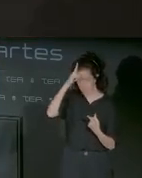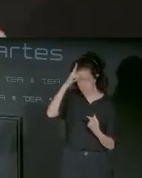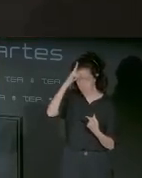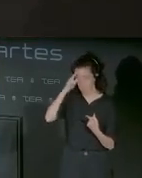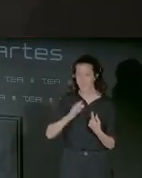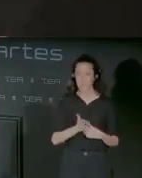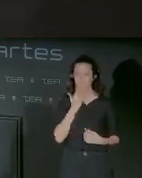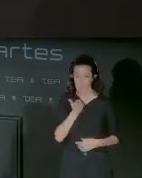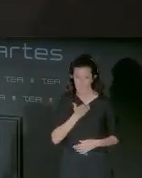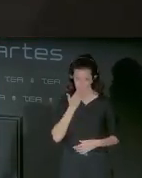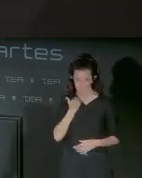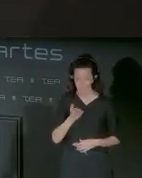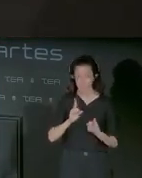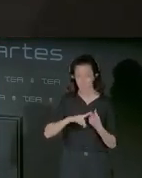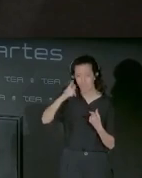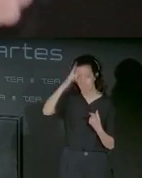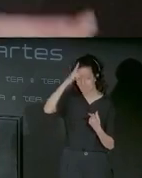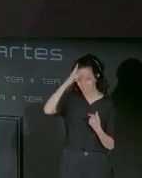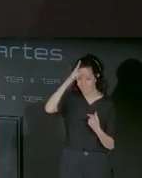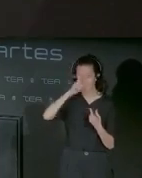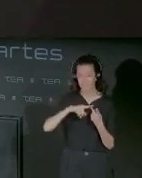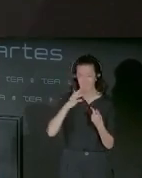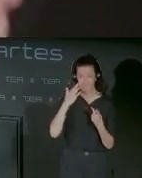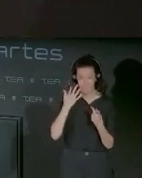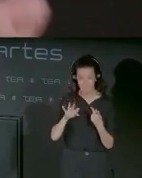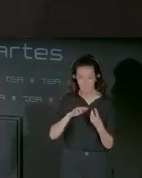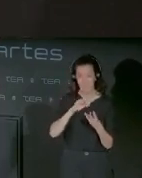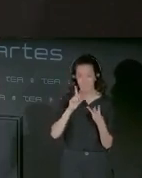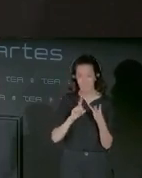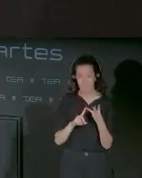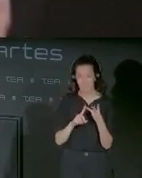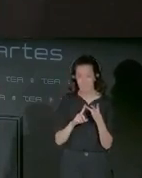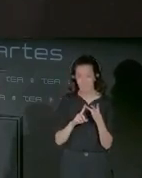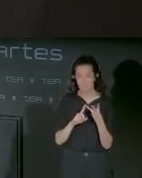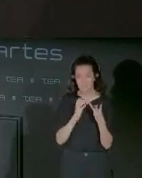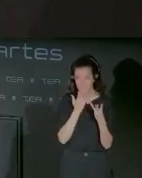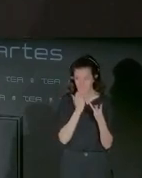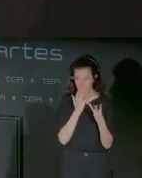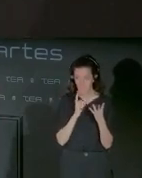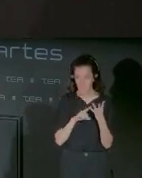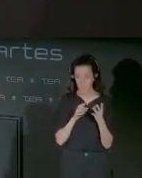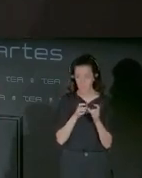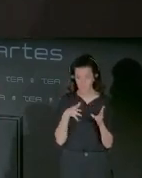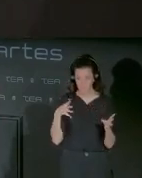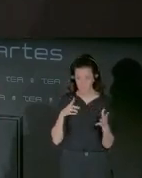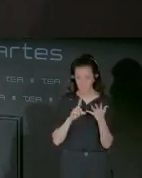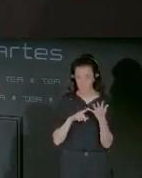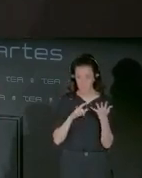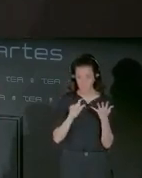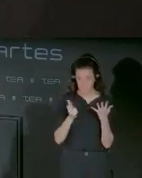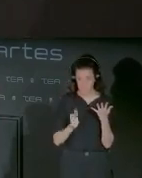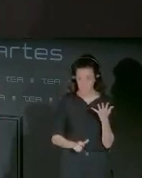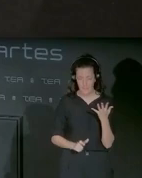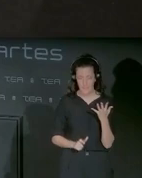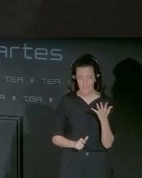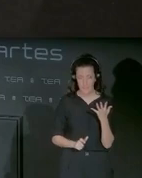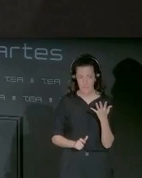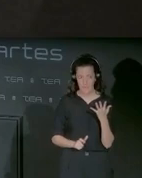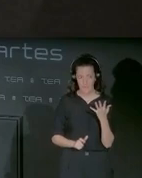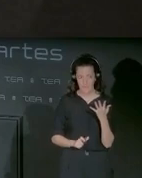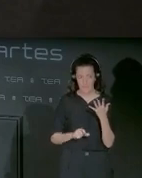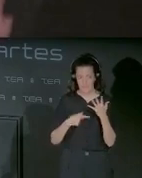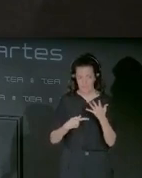a powerful tax incentive. You have in Greece, in Ireland, in Italy, so you have in total, and in the UK, of